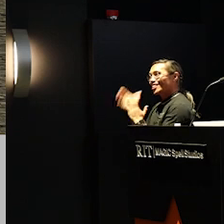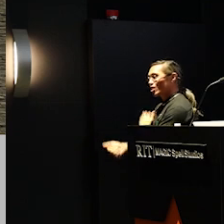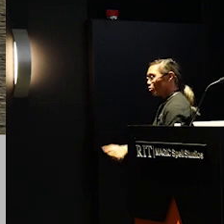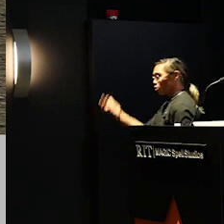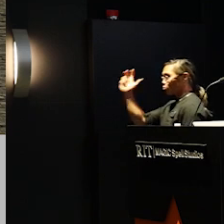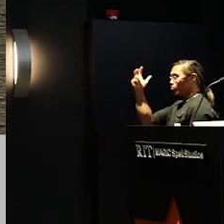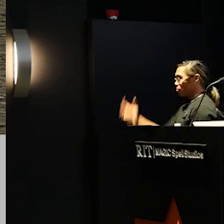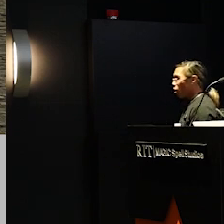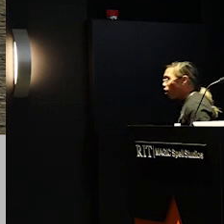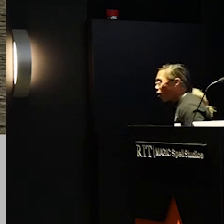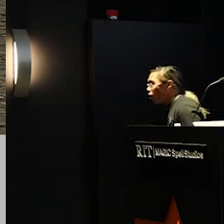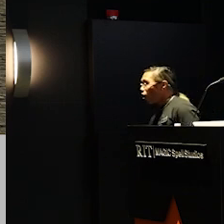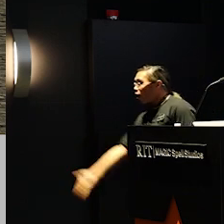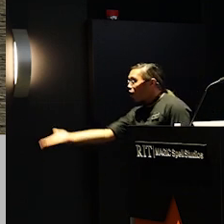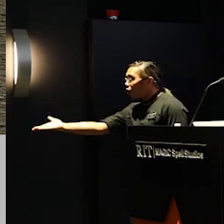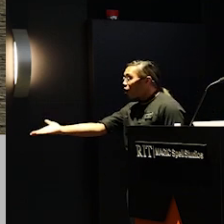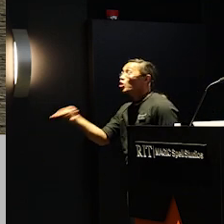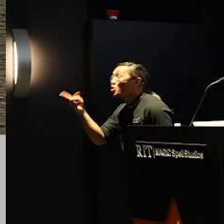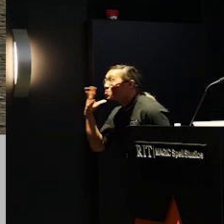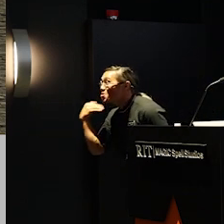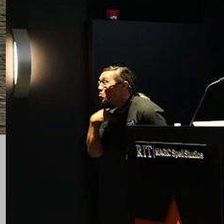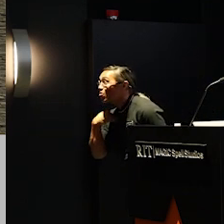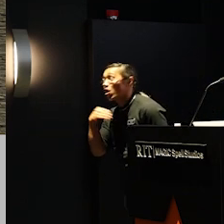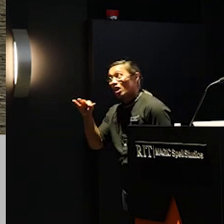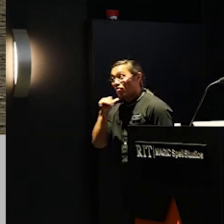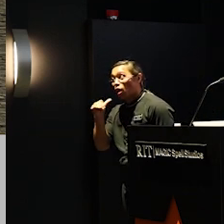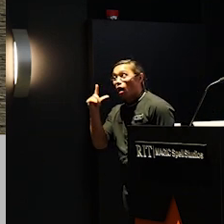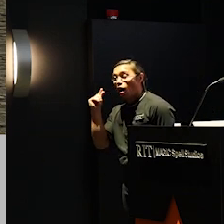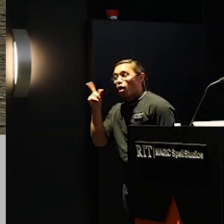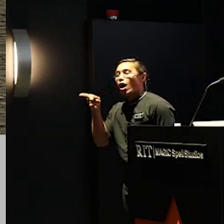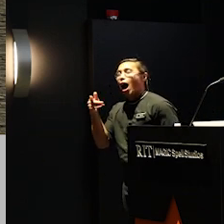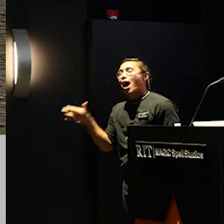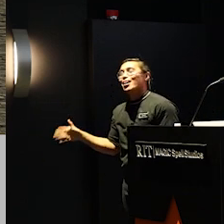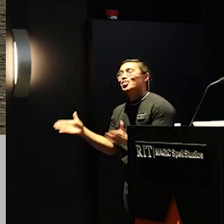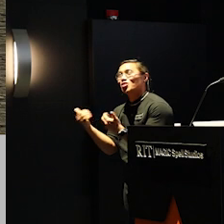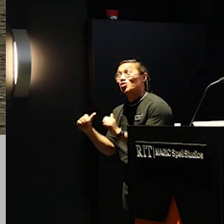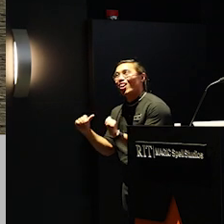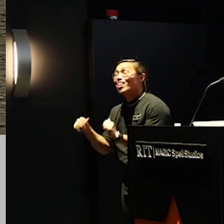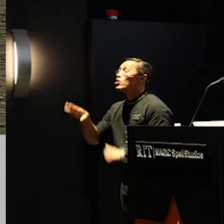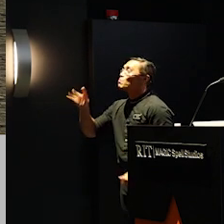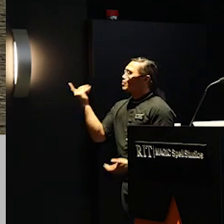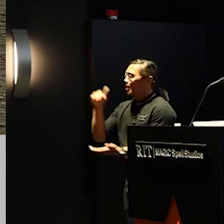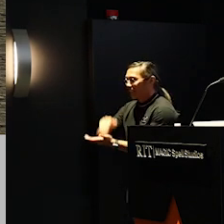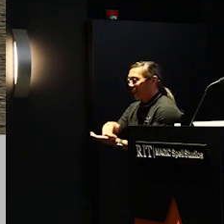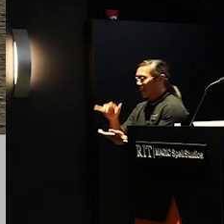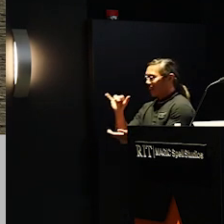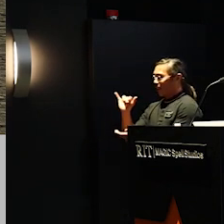try it. You can all do it. But got to design very, very much to a feeling,